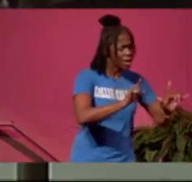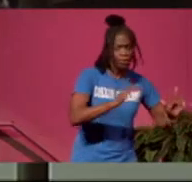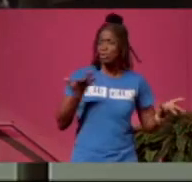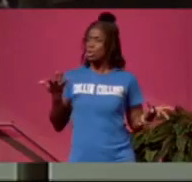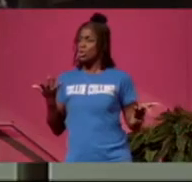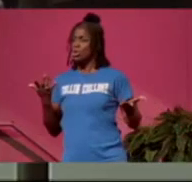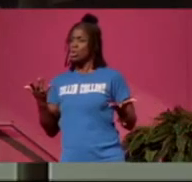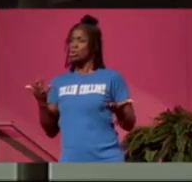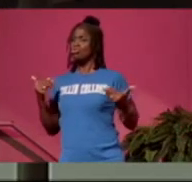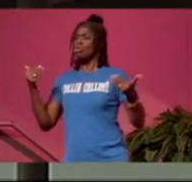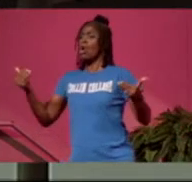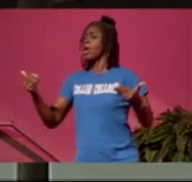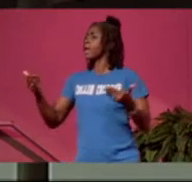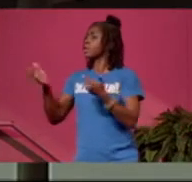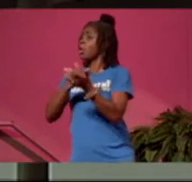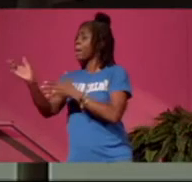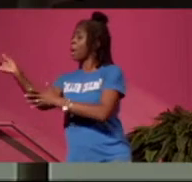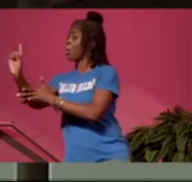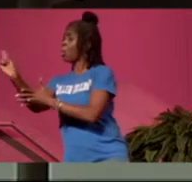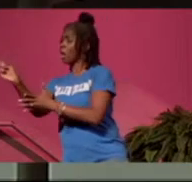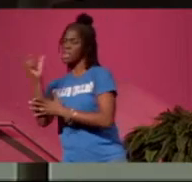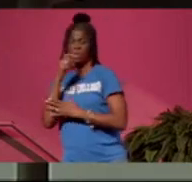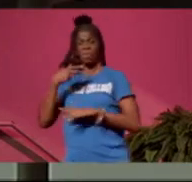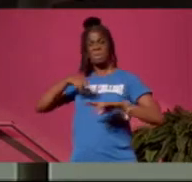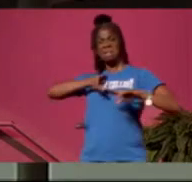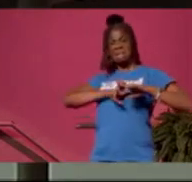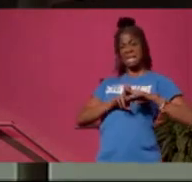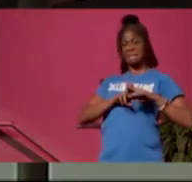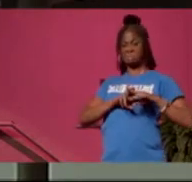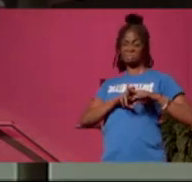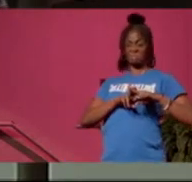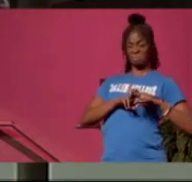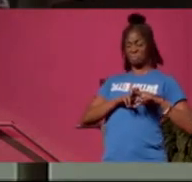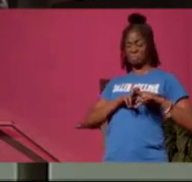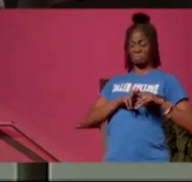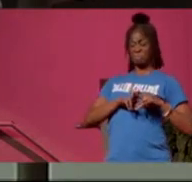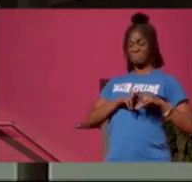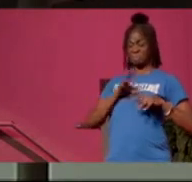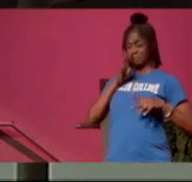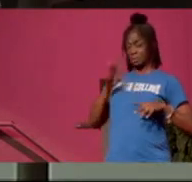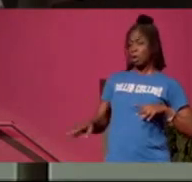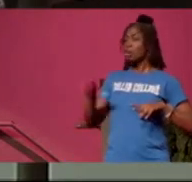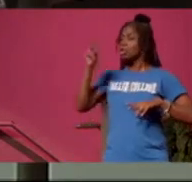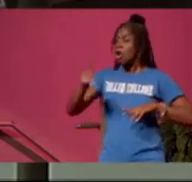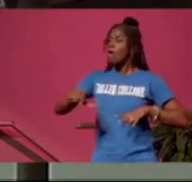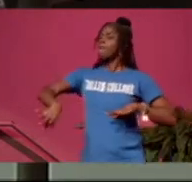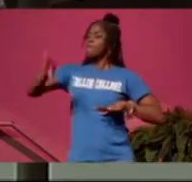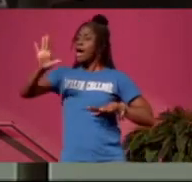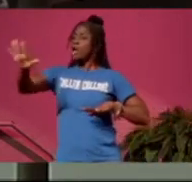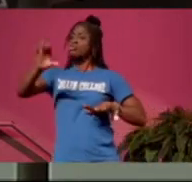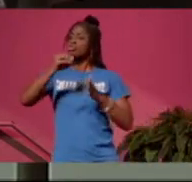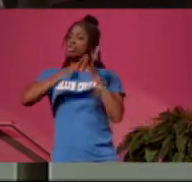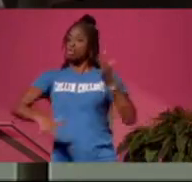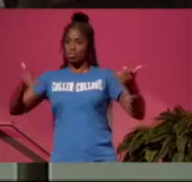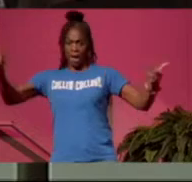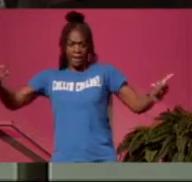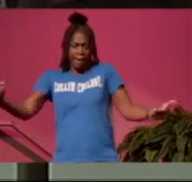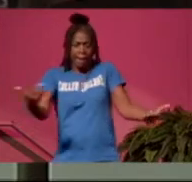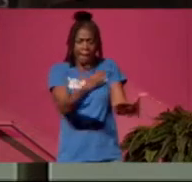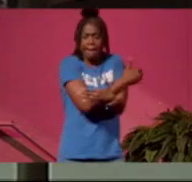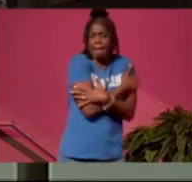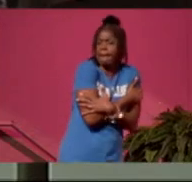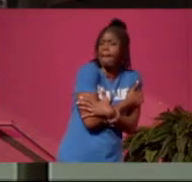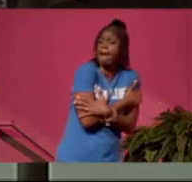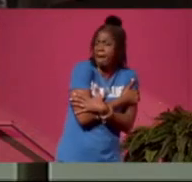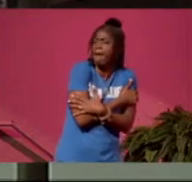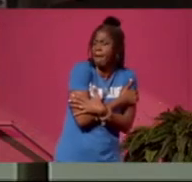fact, go to where they are. Stop being bougie. Stop acting like that. Come on, go to where they are. Come on, wrap your arms